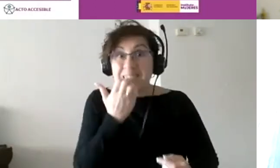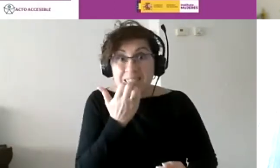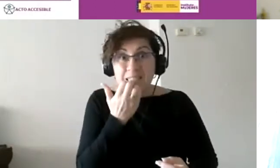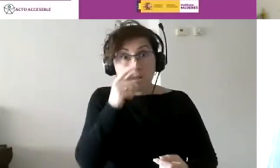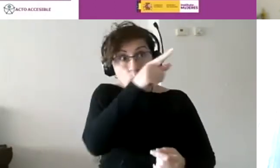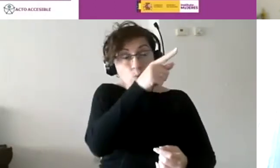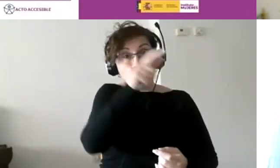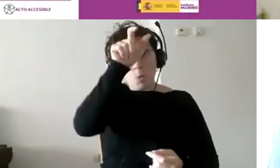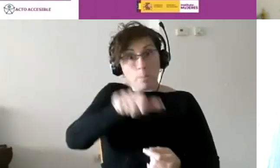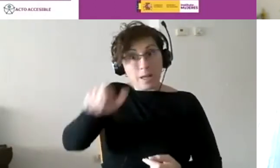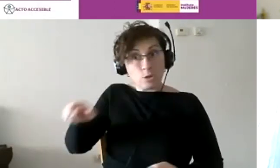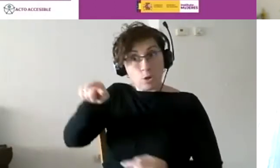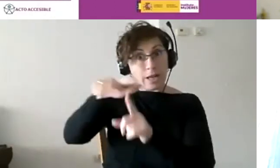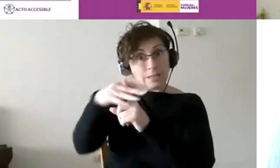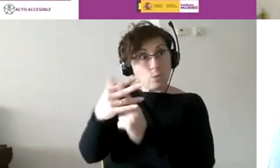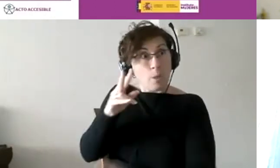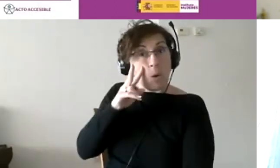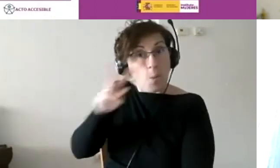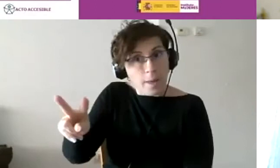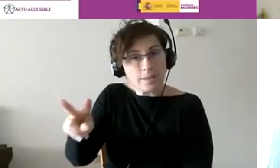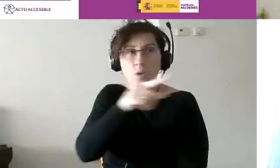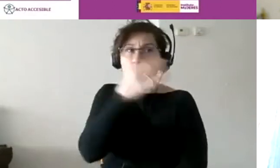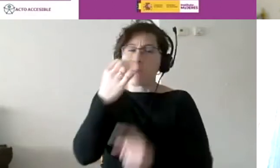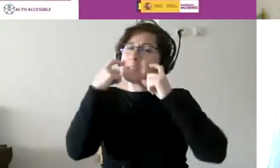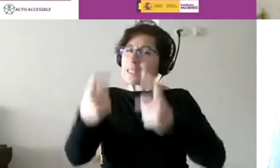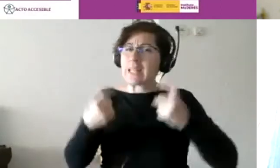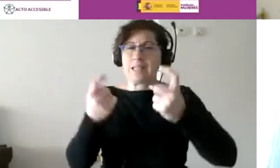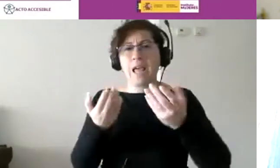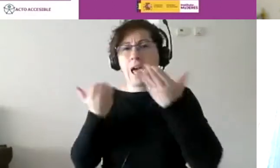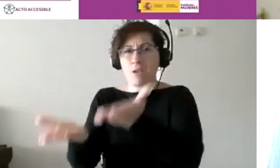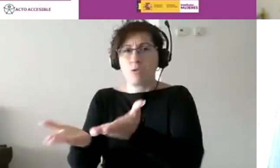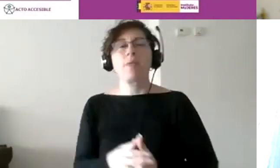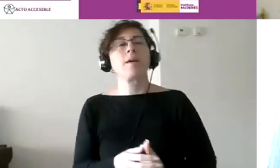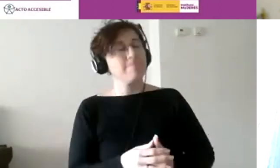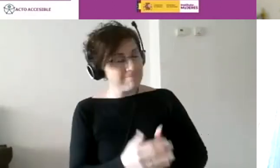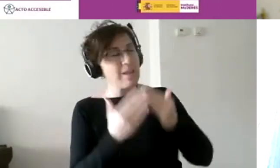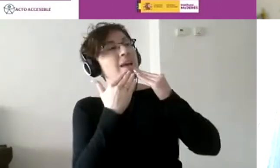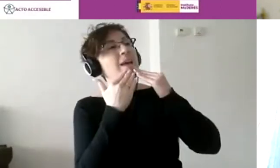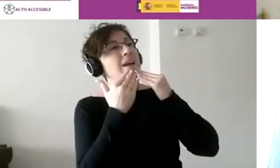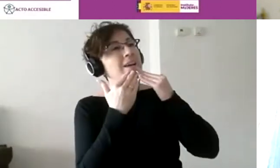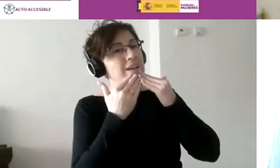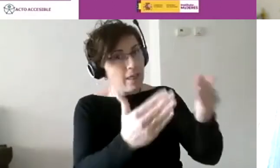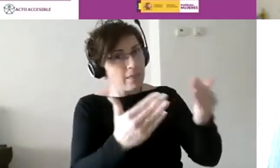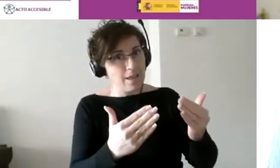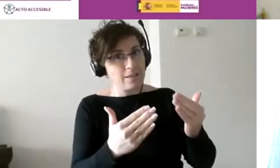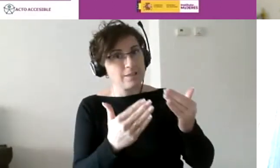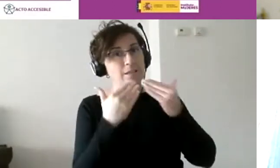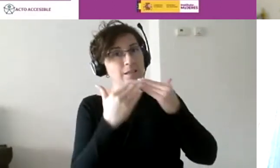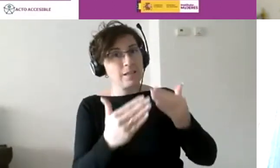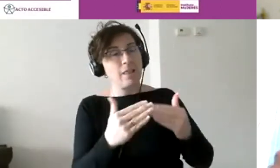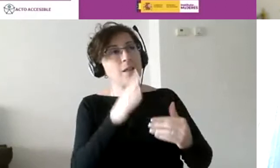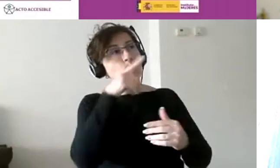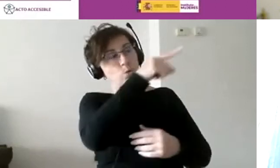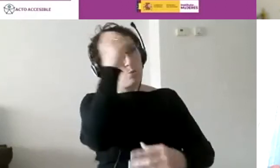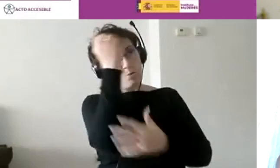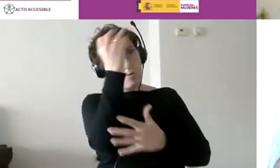try to help them. Thank you. Thank you so much, Chantal, for your intervention here today. Thank you so much.